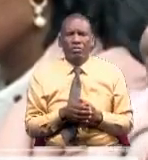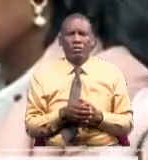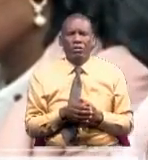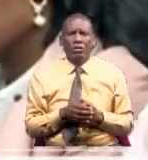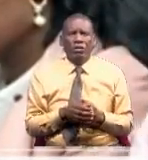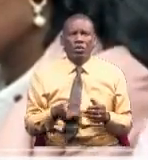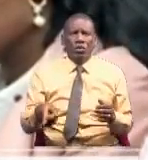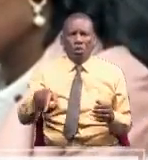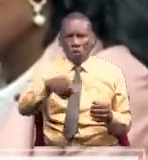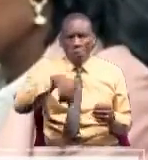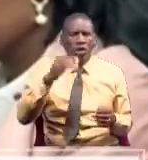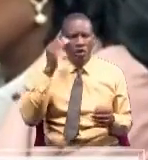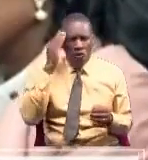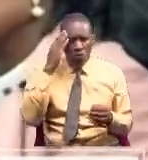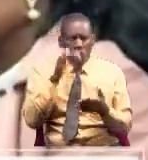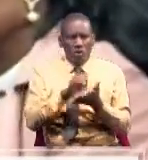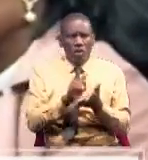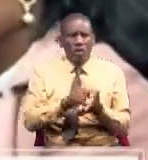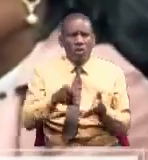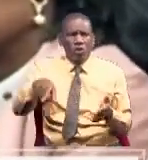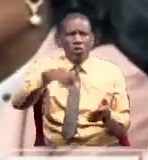we get to know that